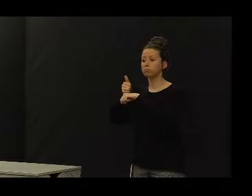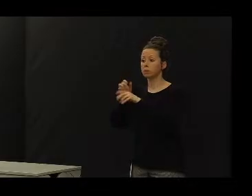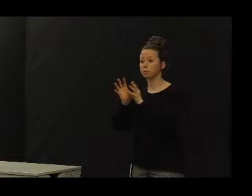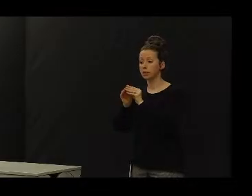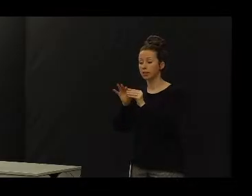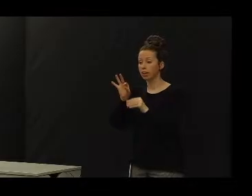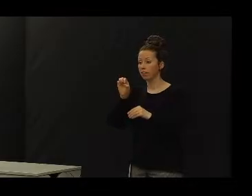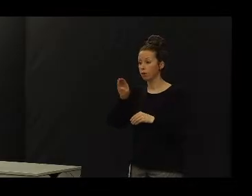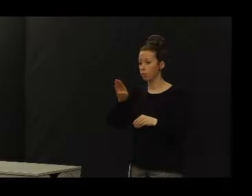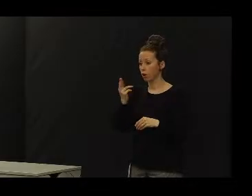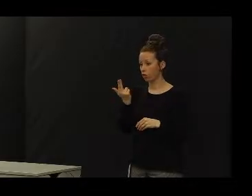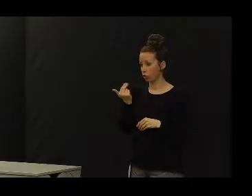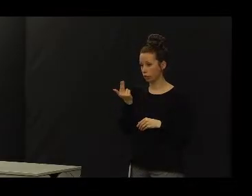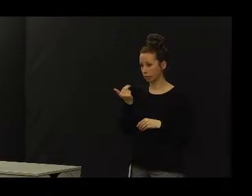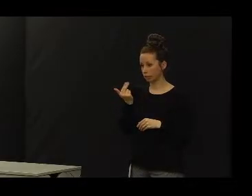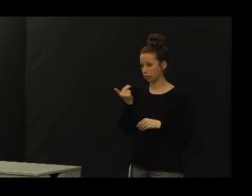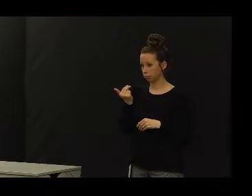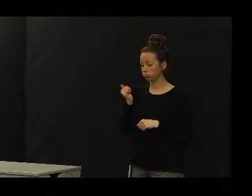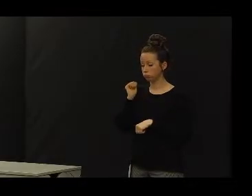13th.